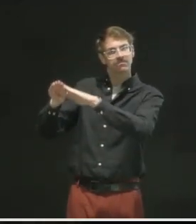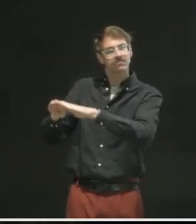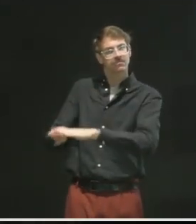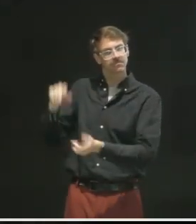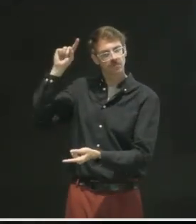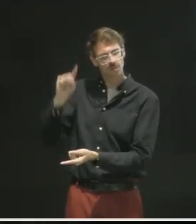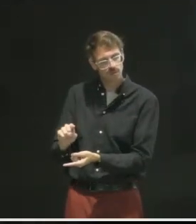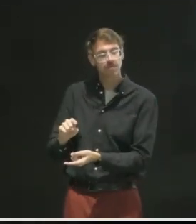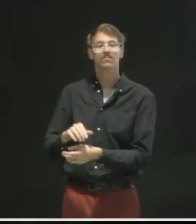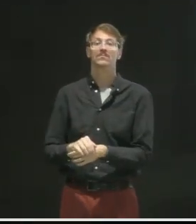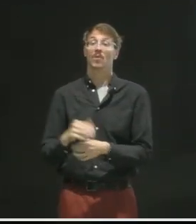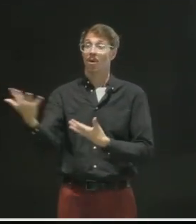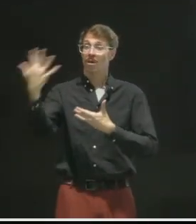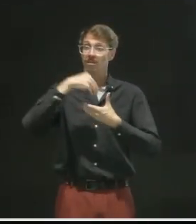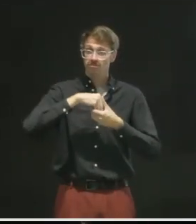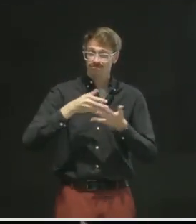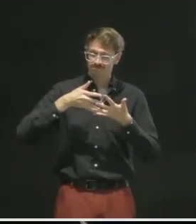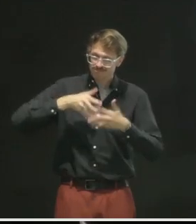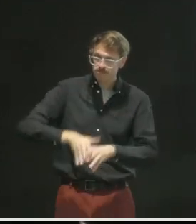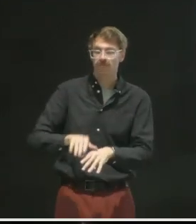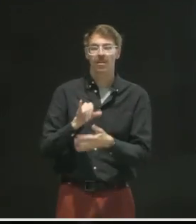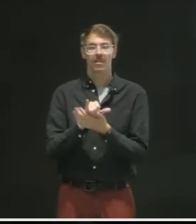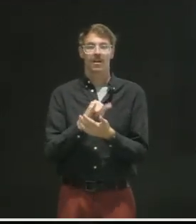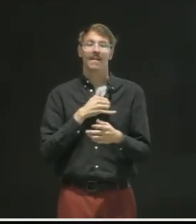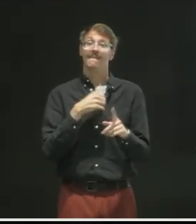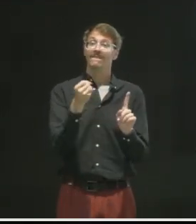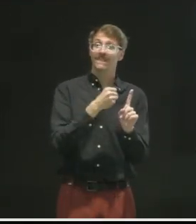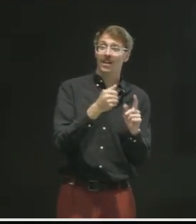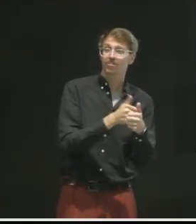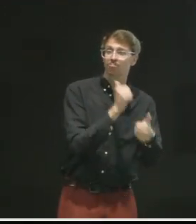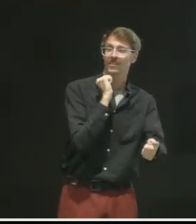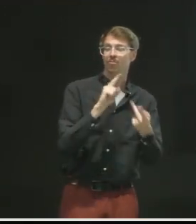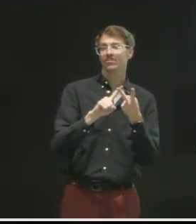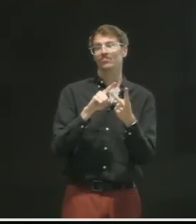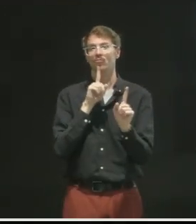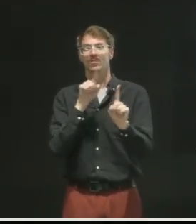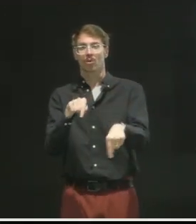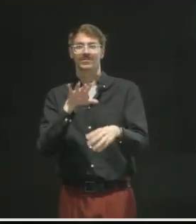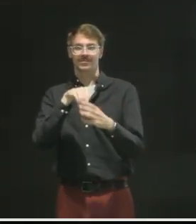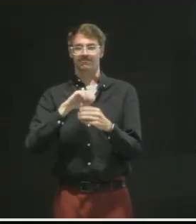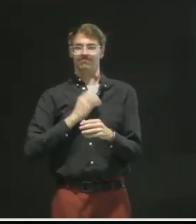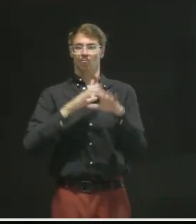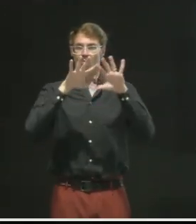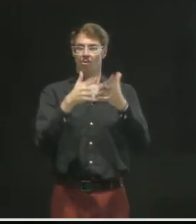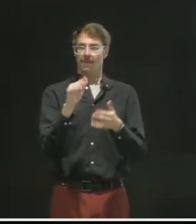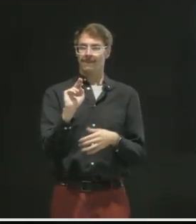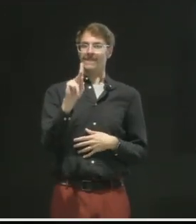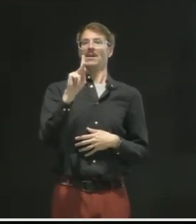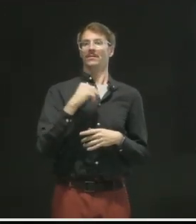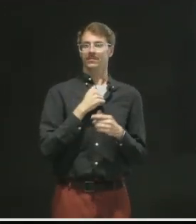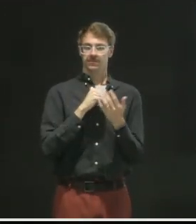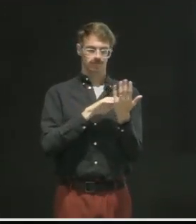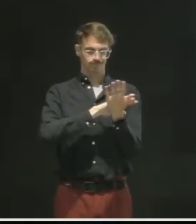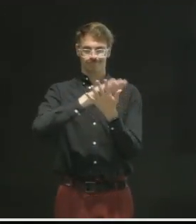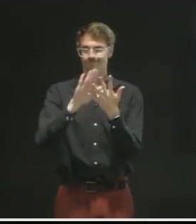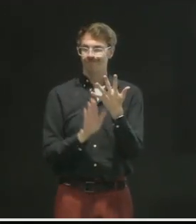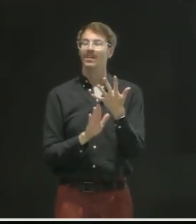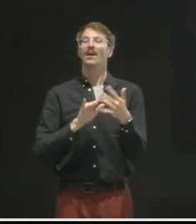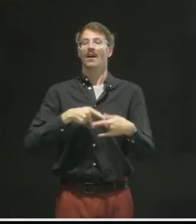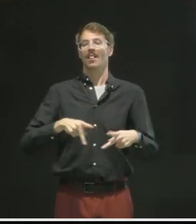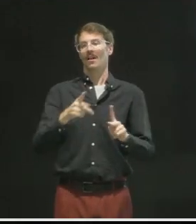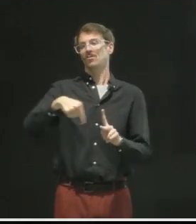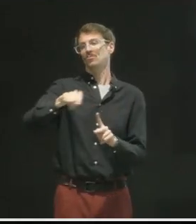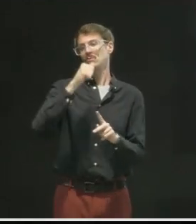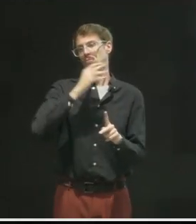Integrating violence prevention and response into World Bank projects allows women and girls to fully participate in society,